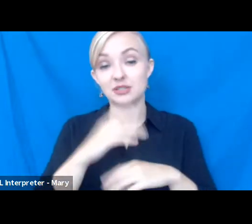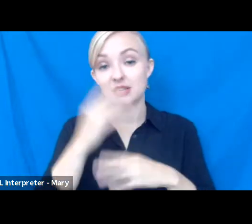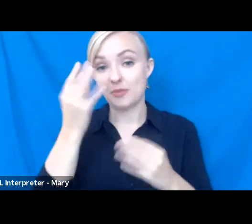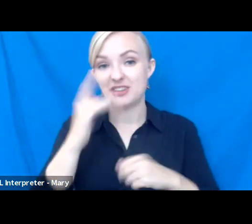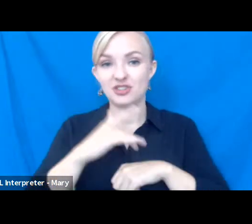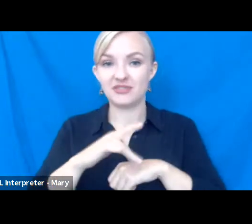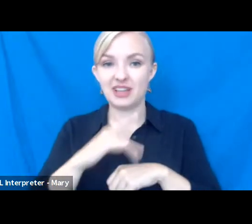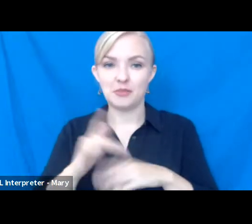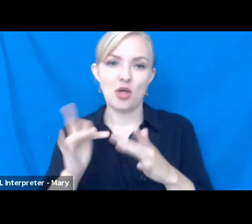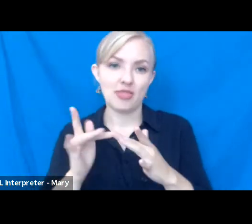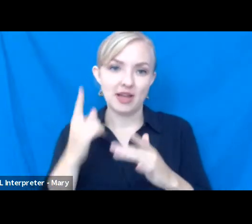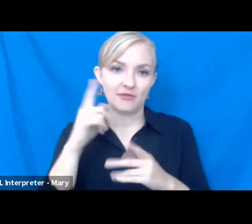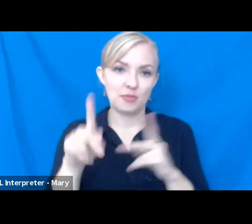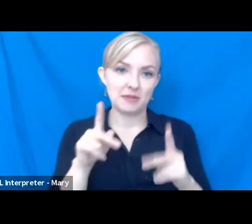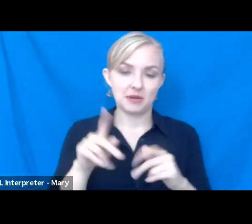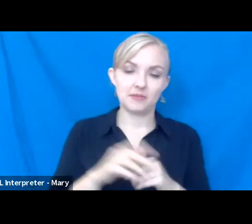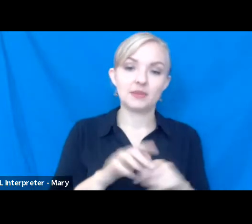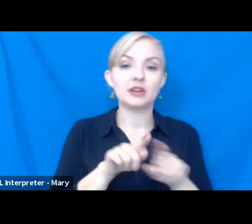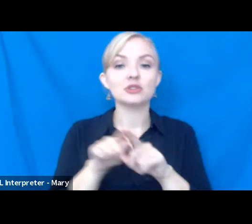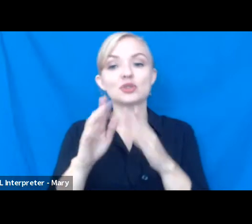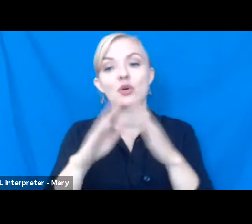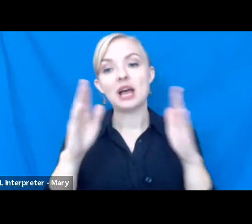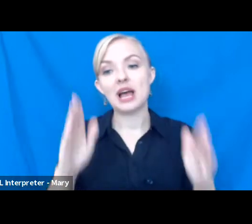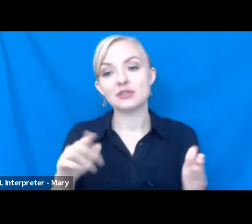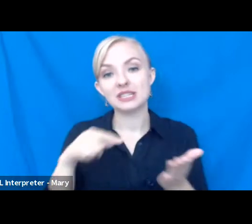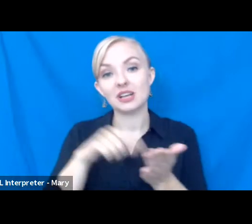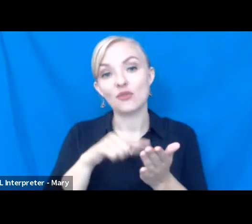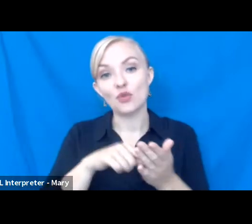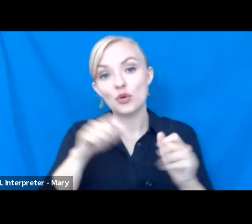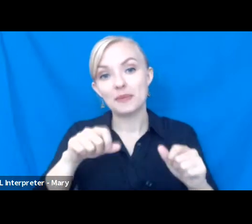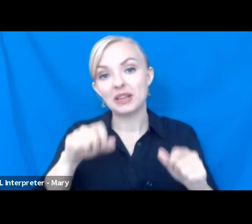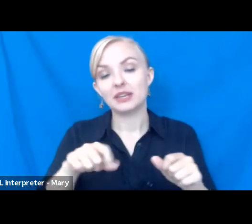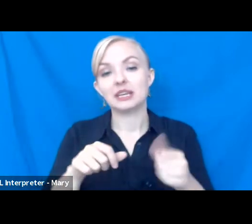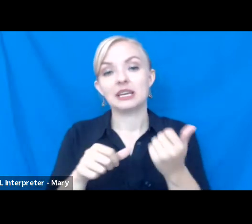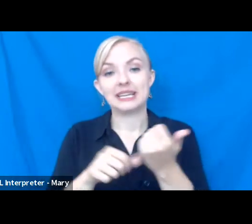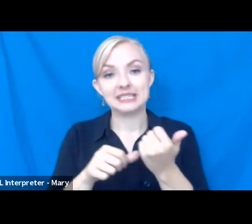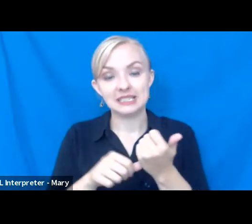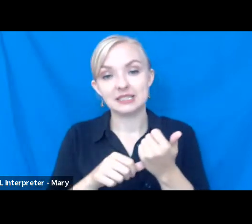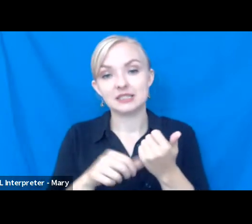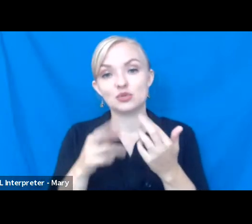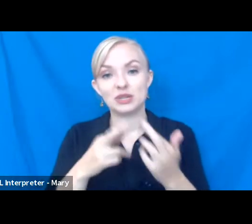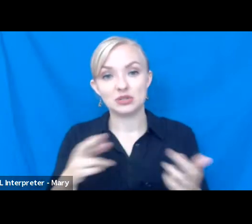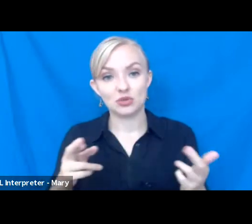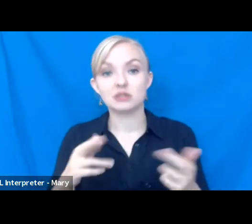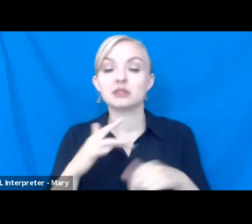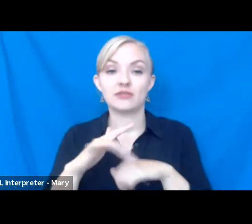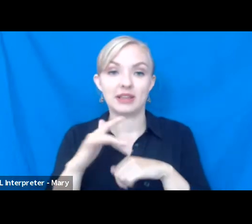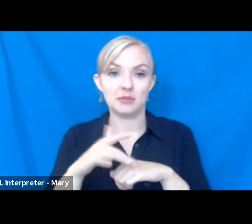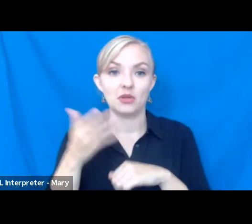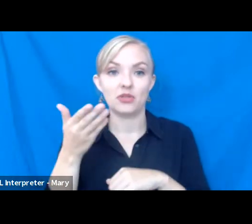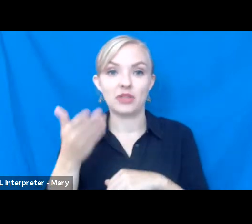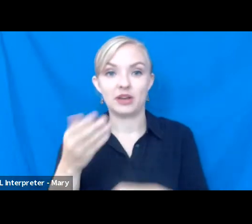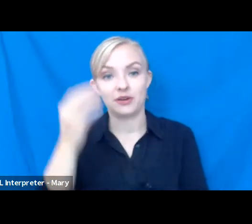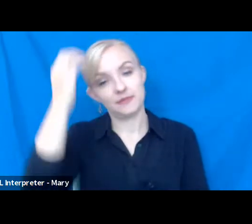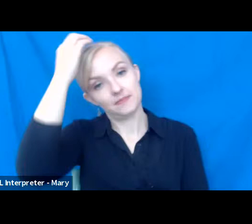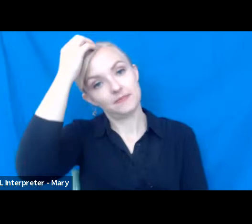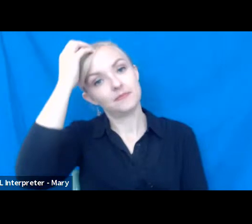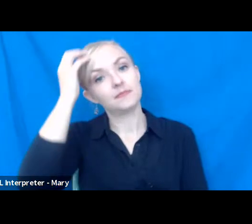to folks. And housing affordability and assistance resources are available that